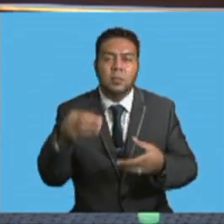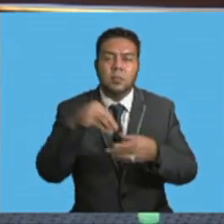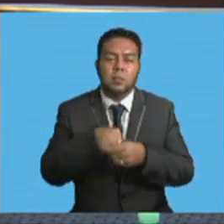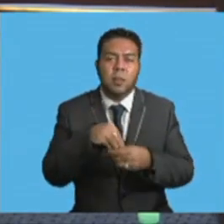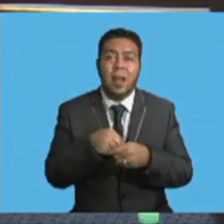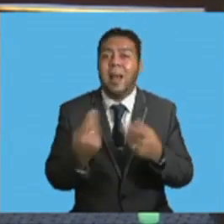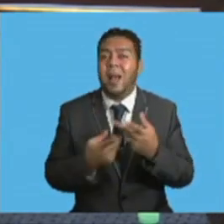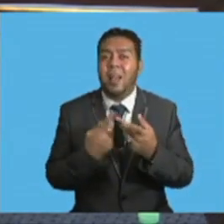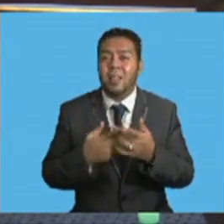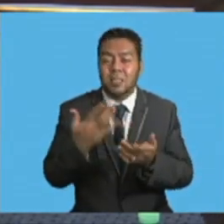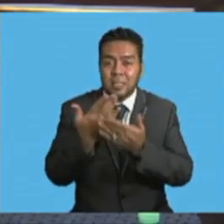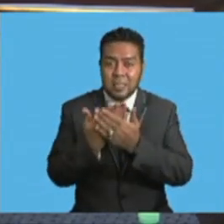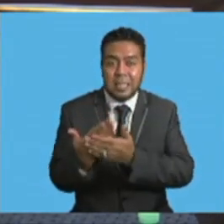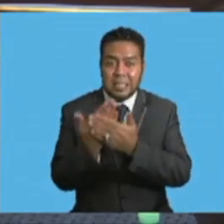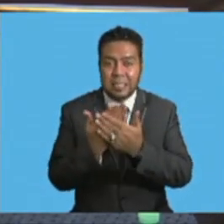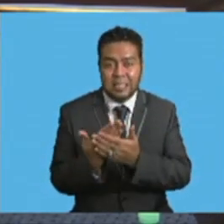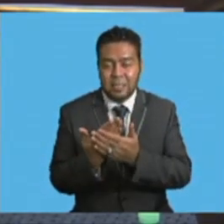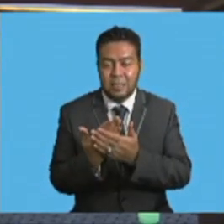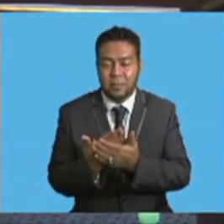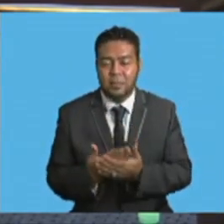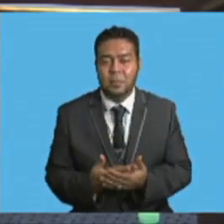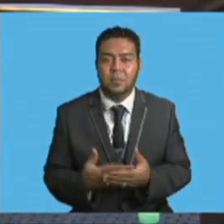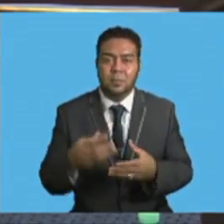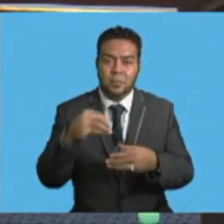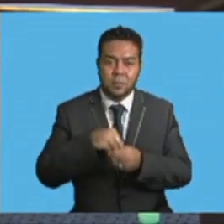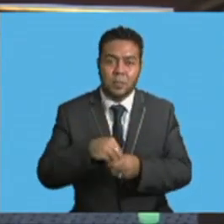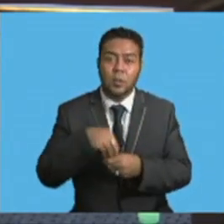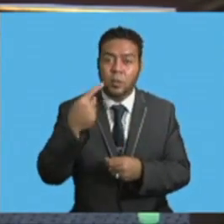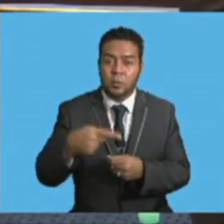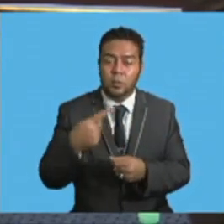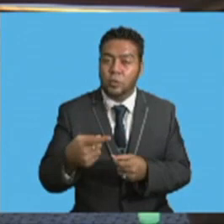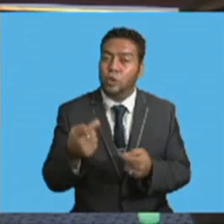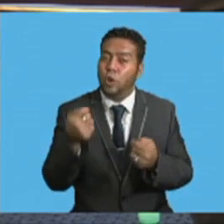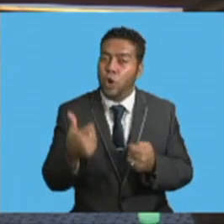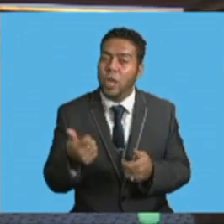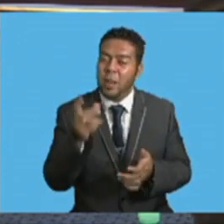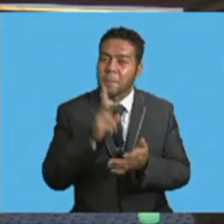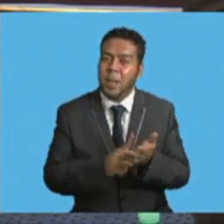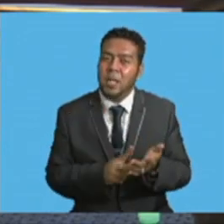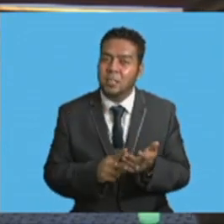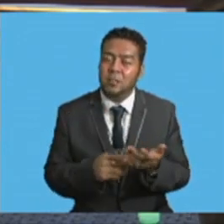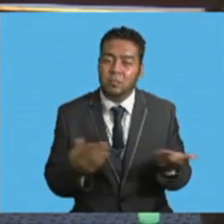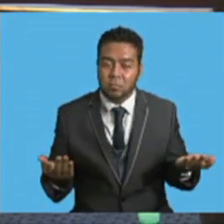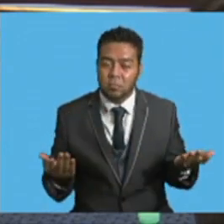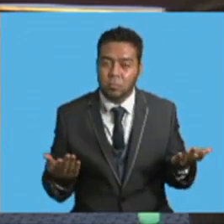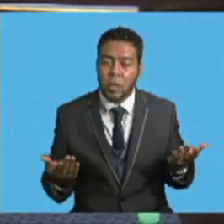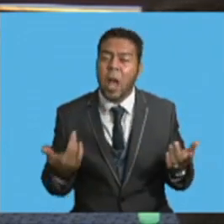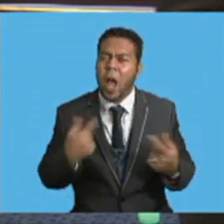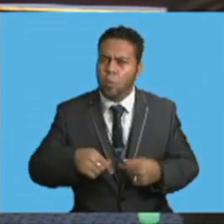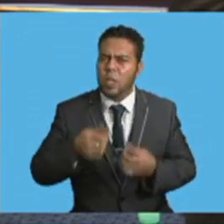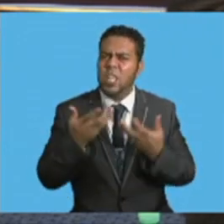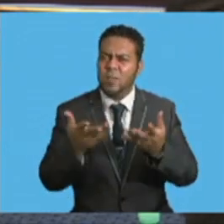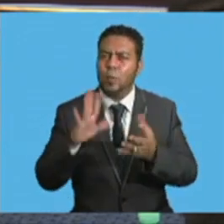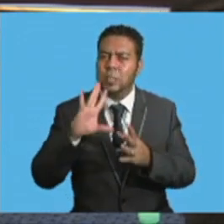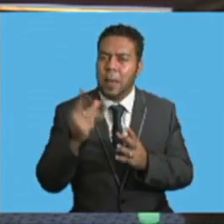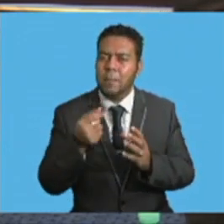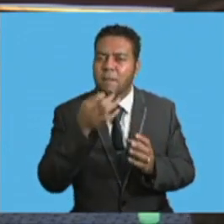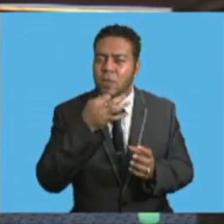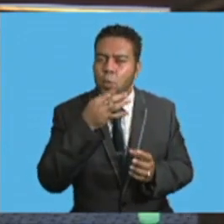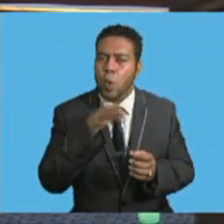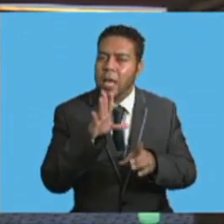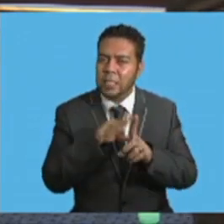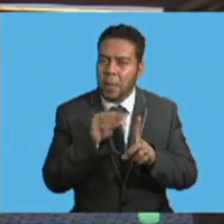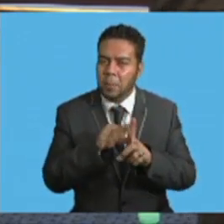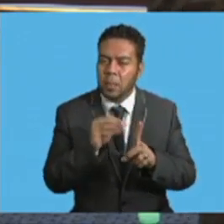other studies, and the attrition rate continued into the early part of 2000s. I will give you some examples,